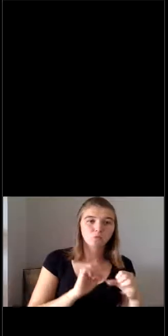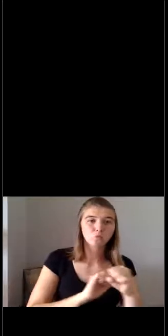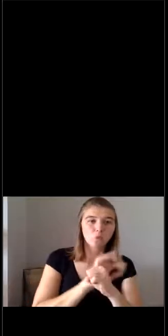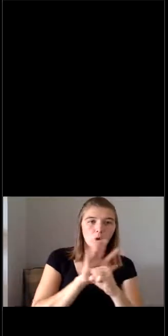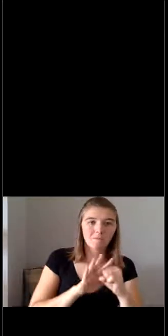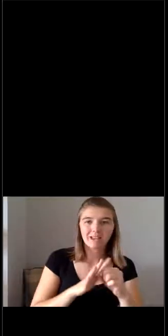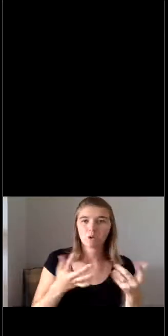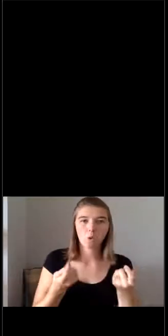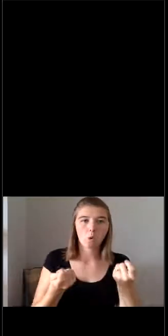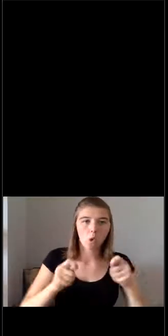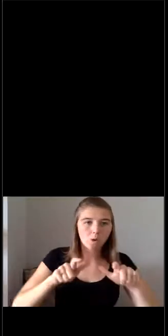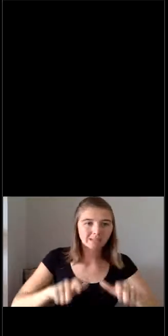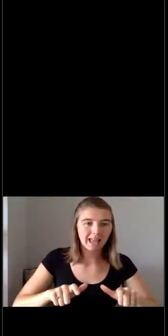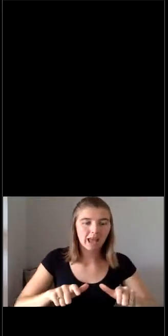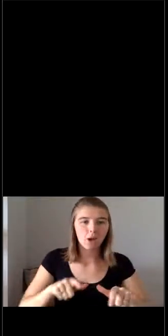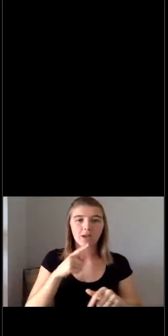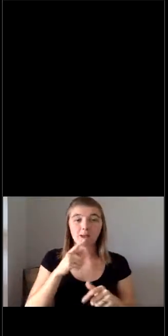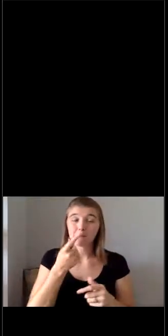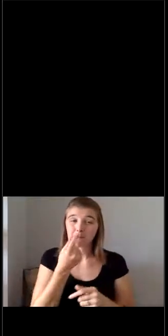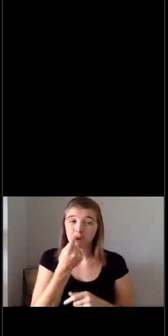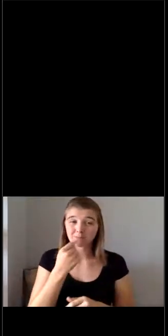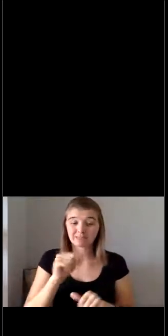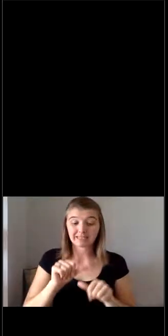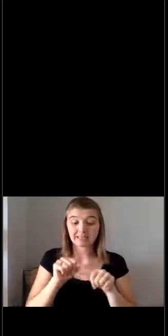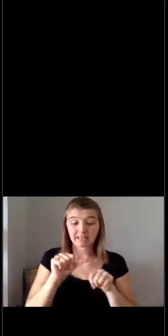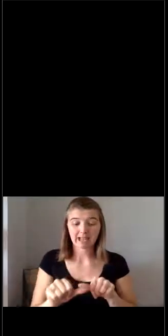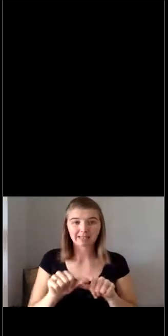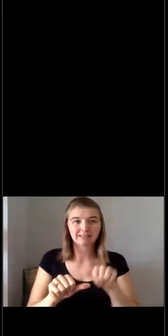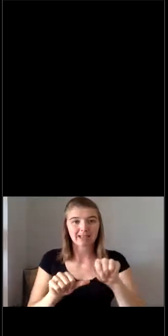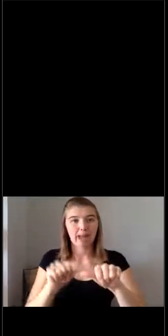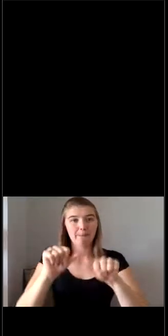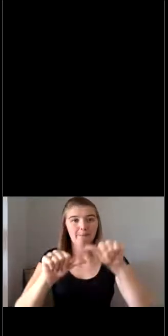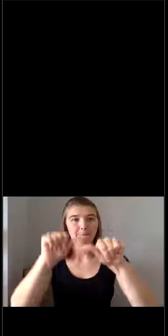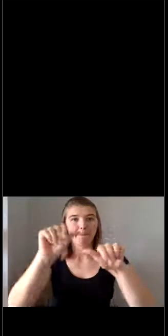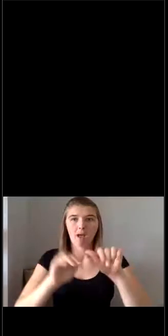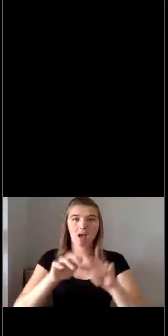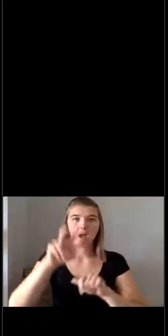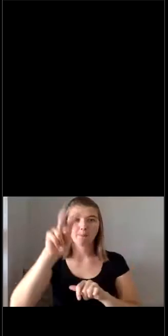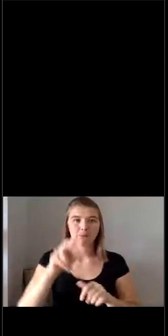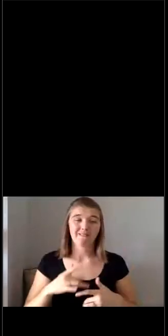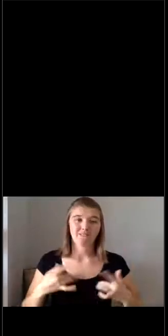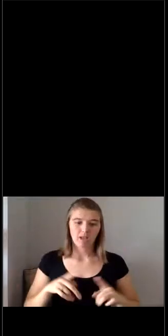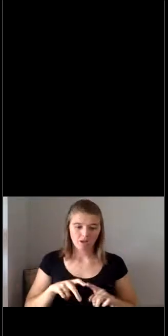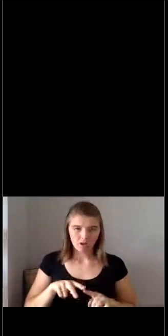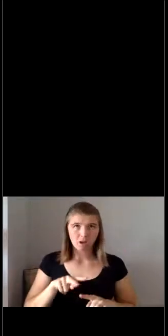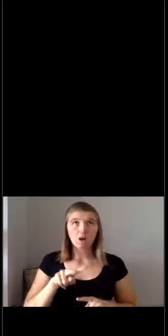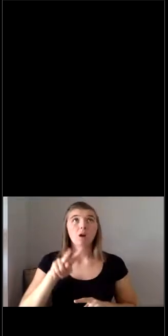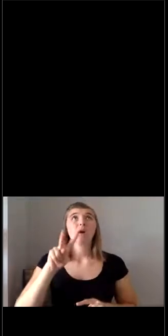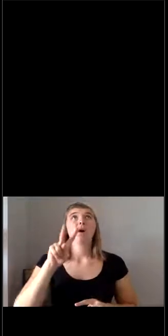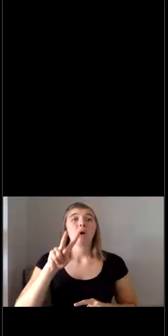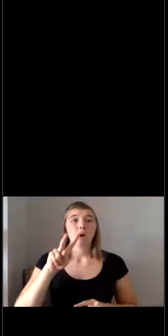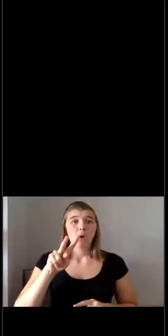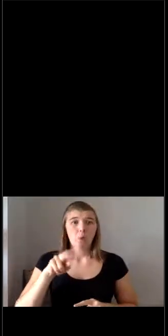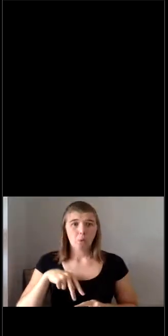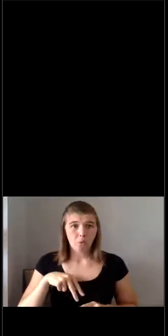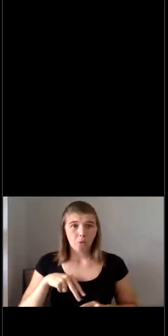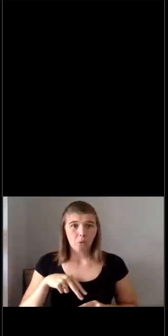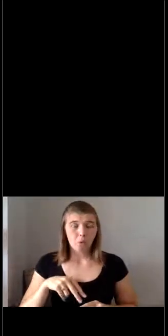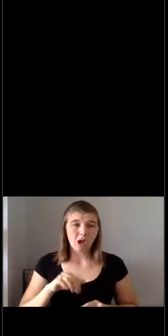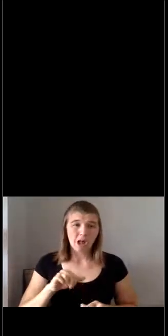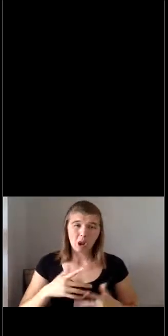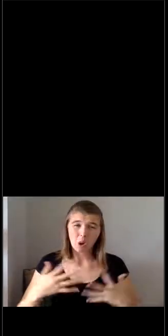most intimidating staircase in the world. But actually, the only way we climb that is one step at a time. That's all we need to do. And if we feel that we've got to get